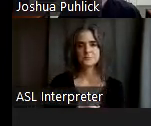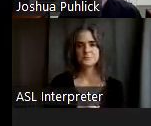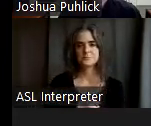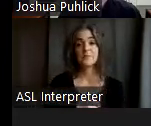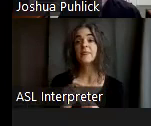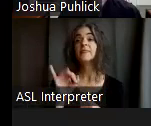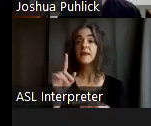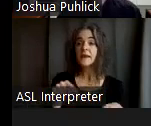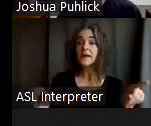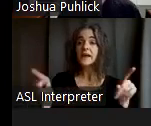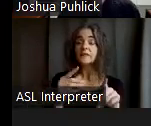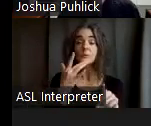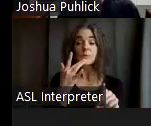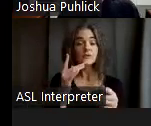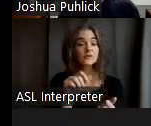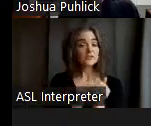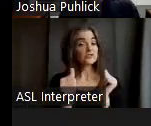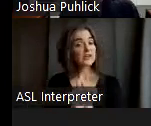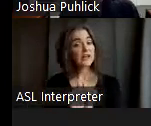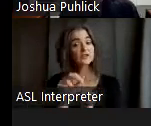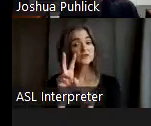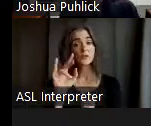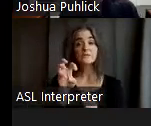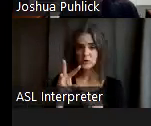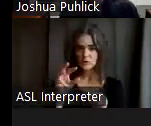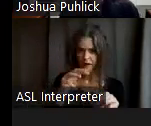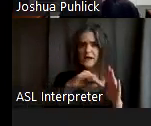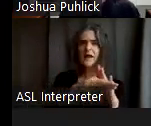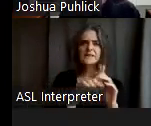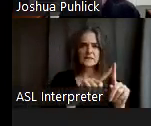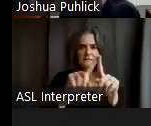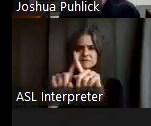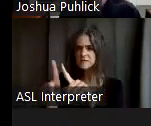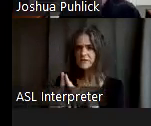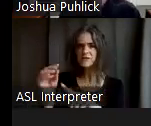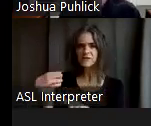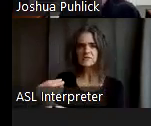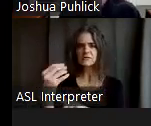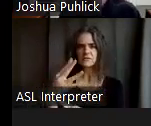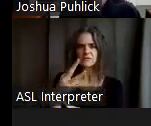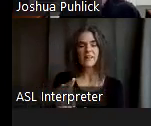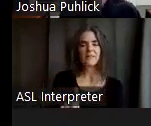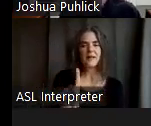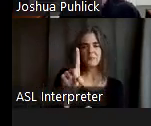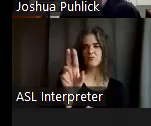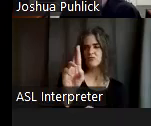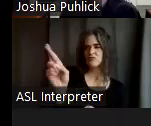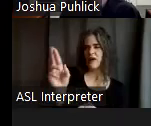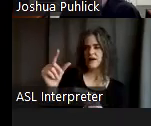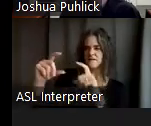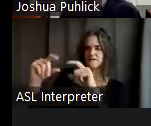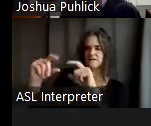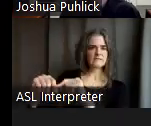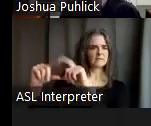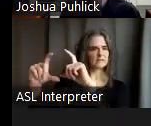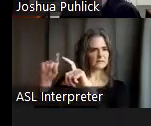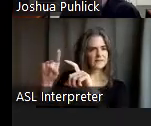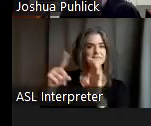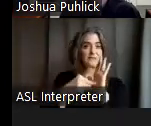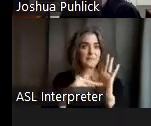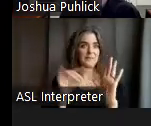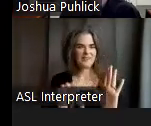If you wish to change your presentation view, you can access different view modes in the upper right-hand corner of your screen as shown on this